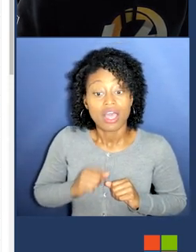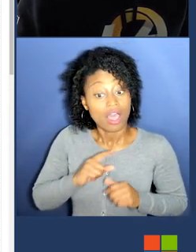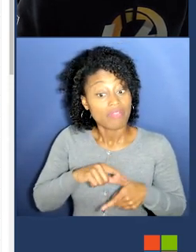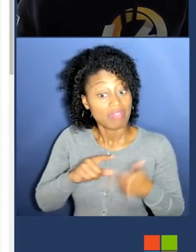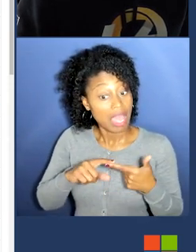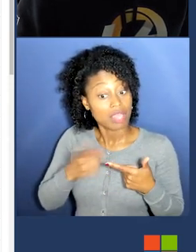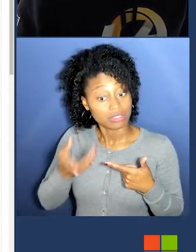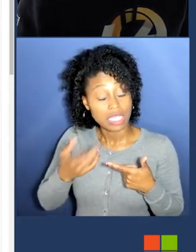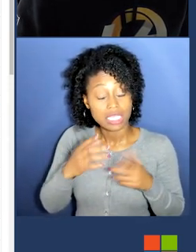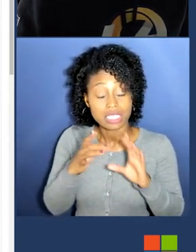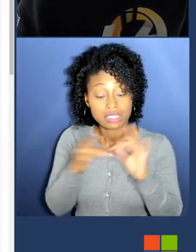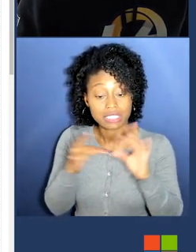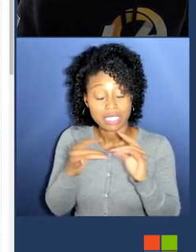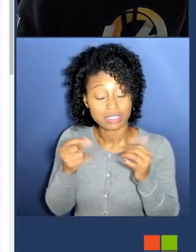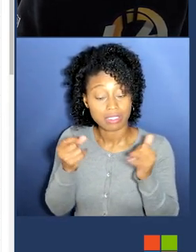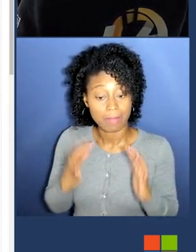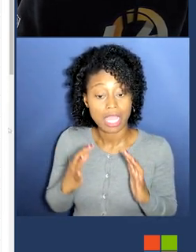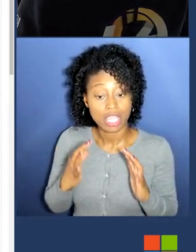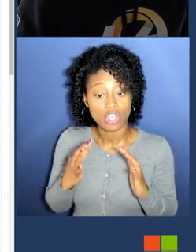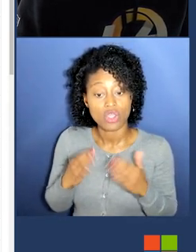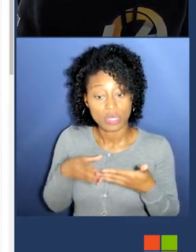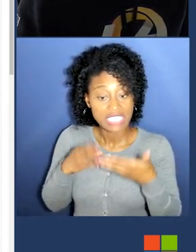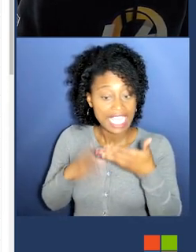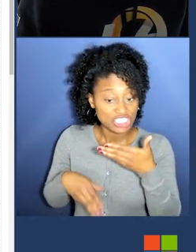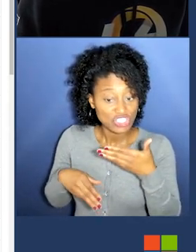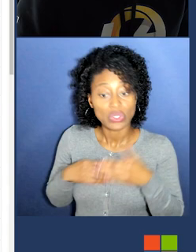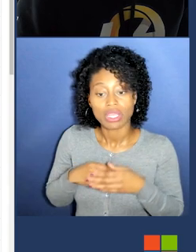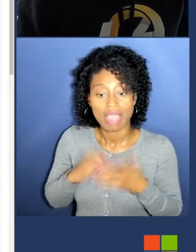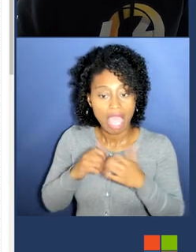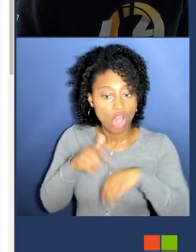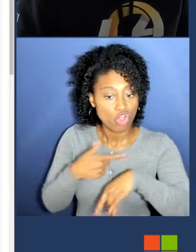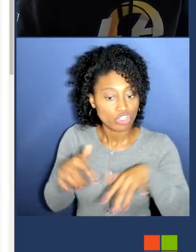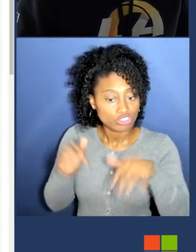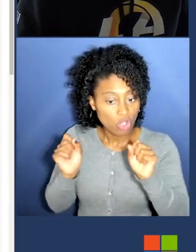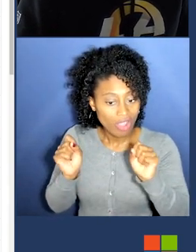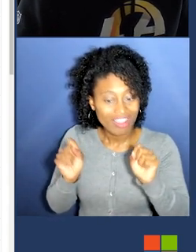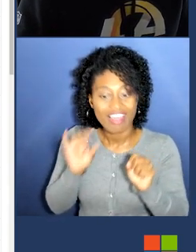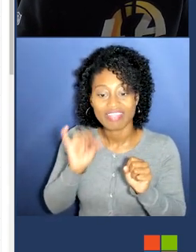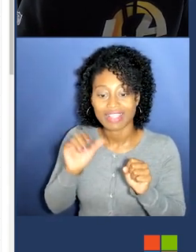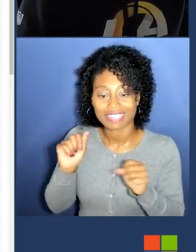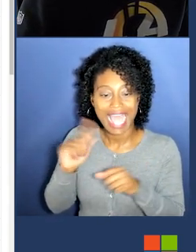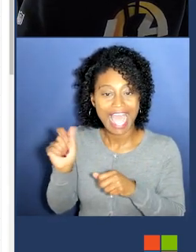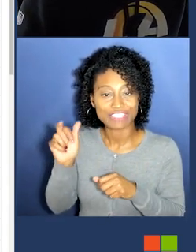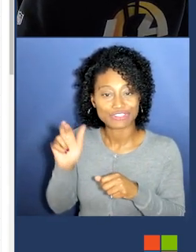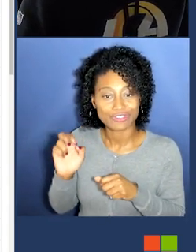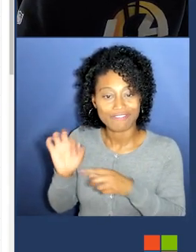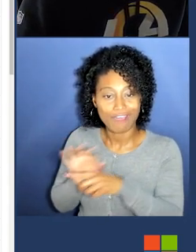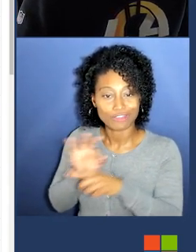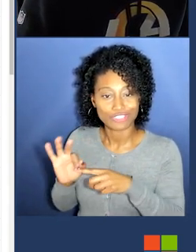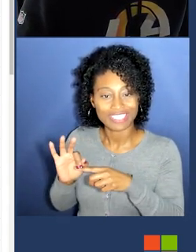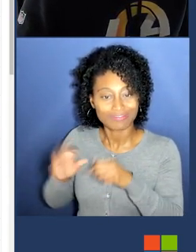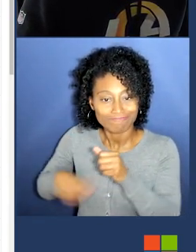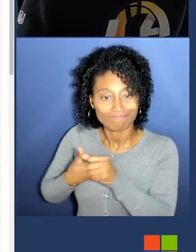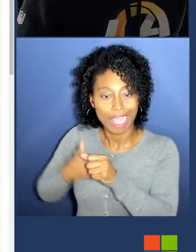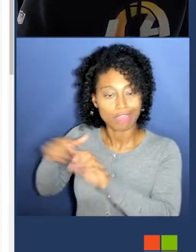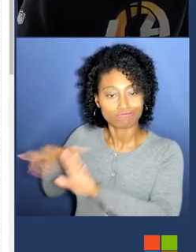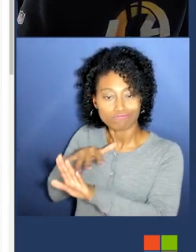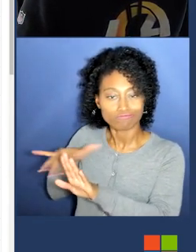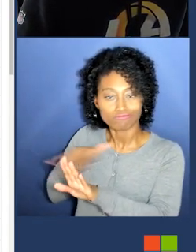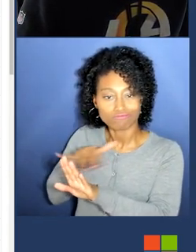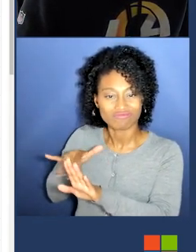the player action was executed and how long it took. So this is the Azure function that was executed. All right.